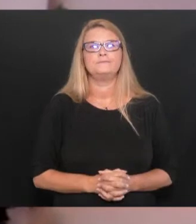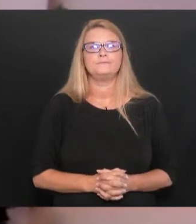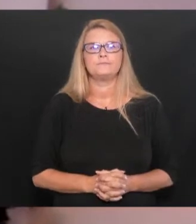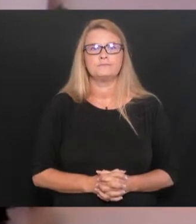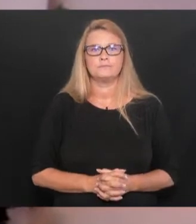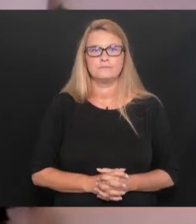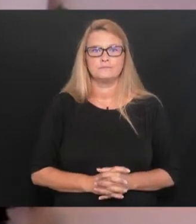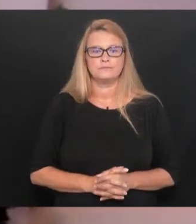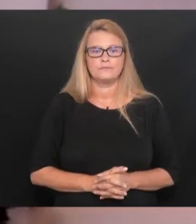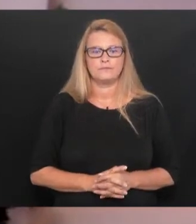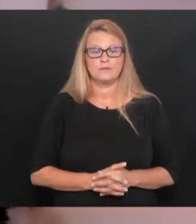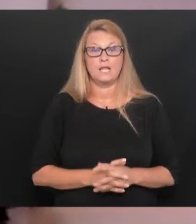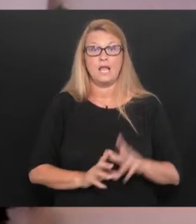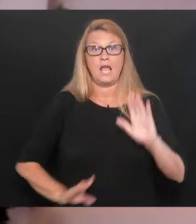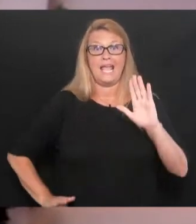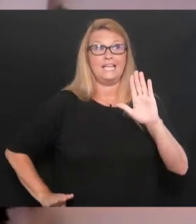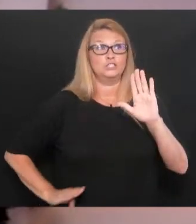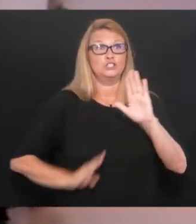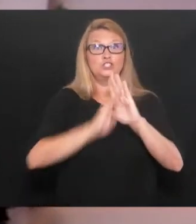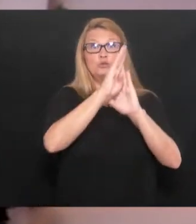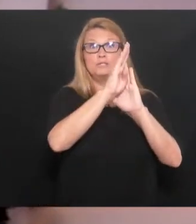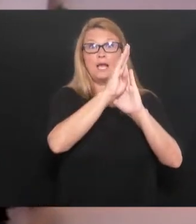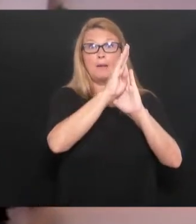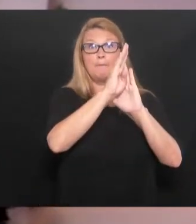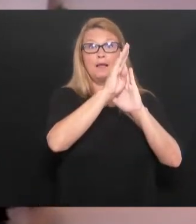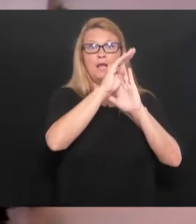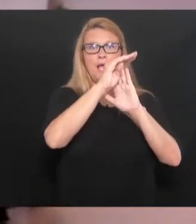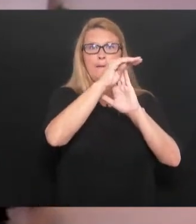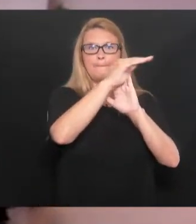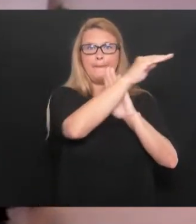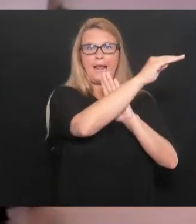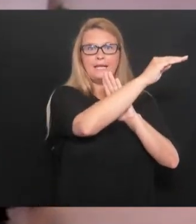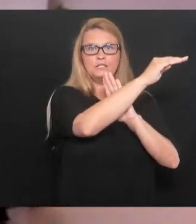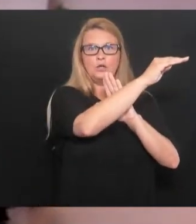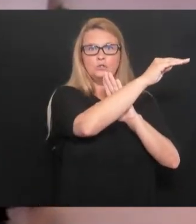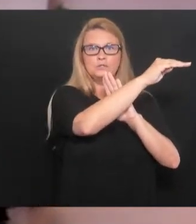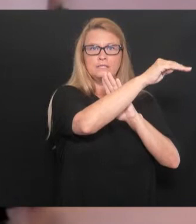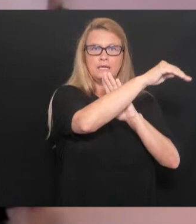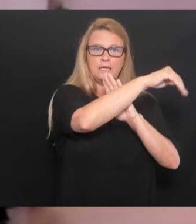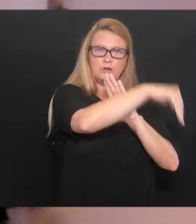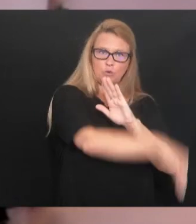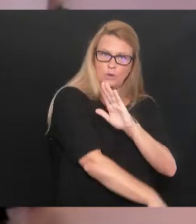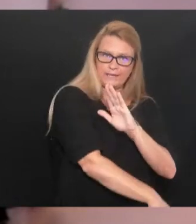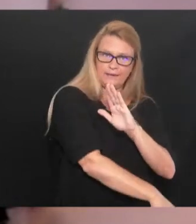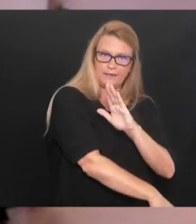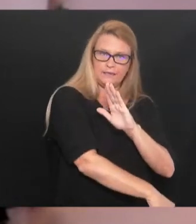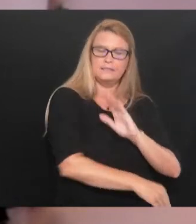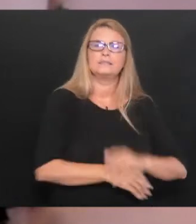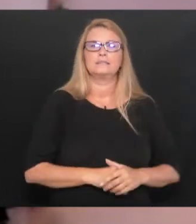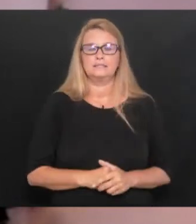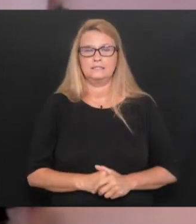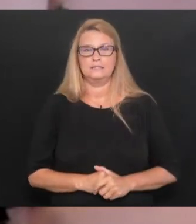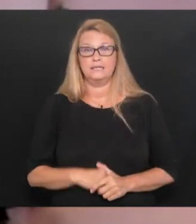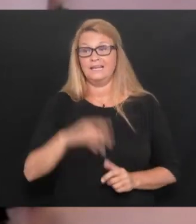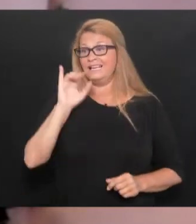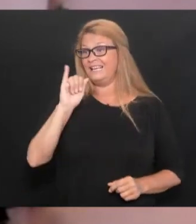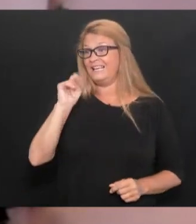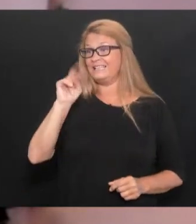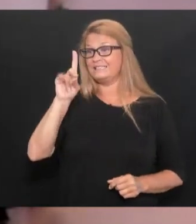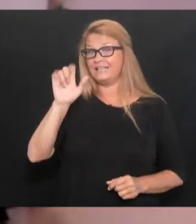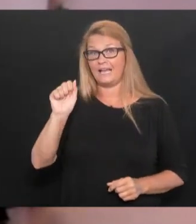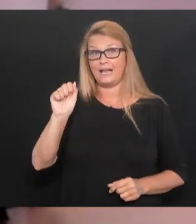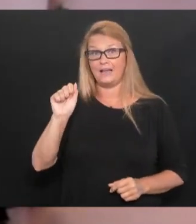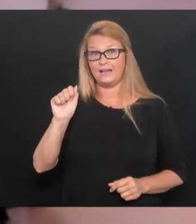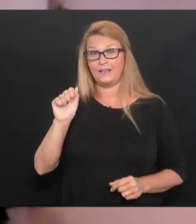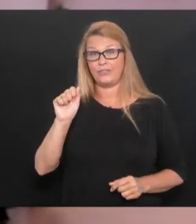goes up quickly, and then it sort of plateaus for a little bit, and then it seems to come back down pretty quickly. And in India, they found